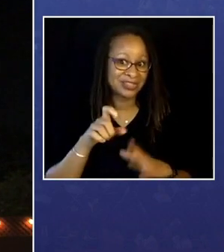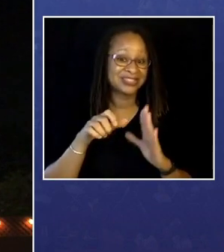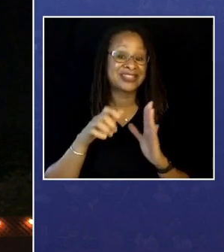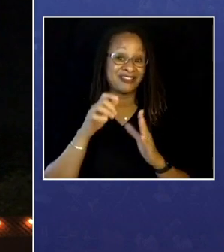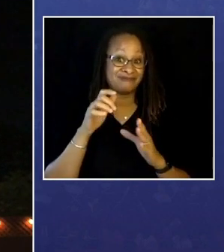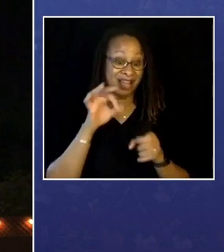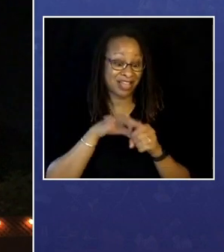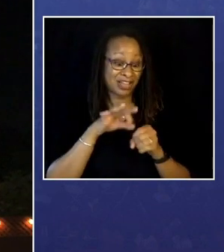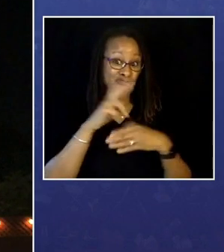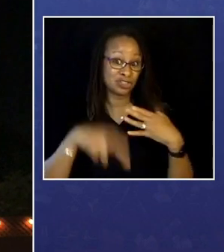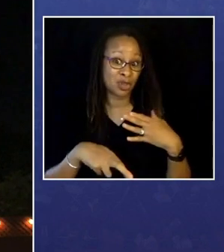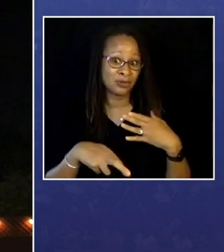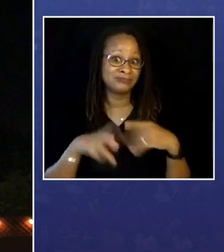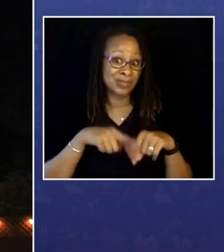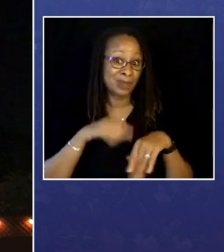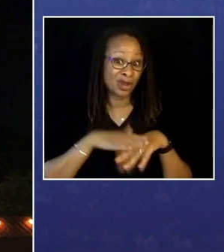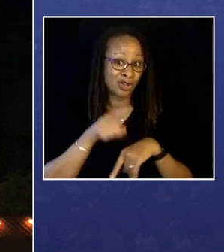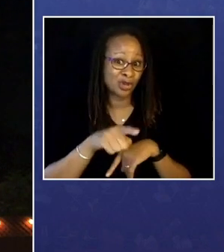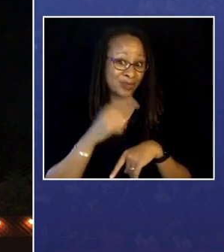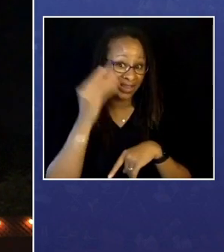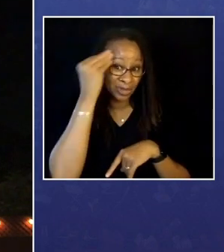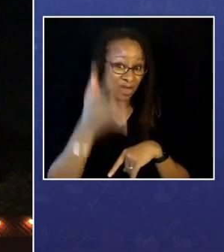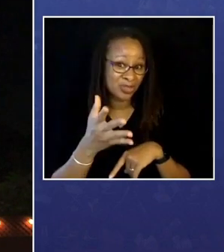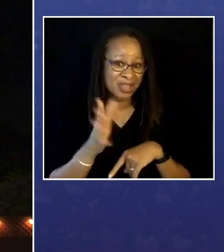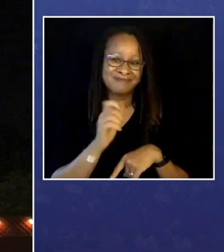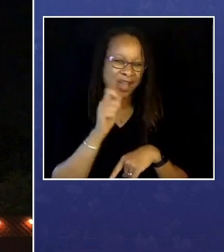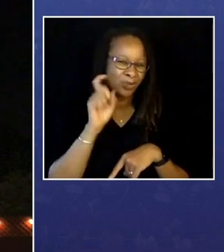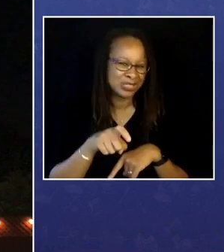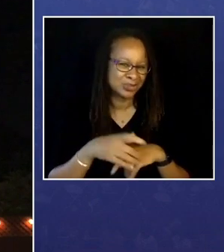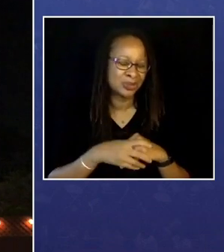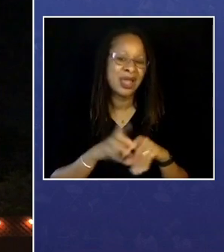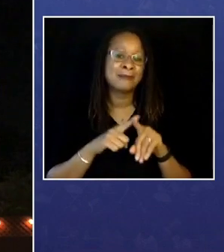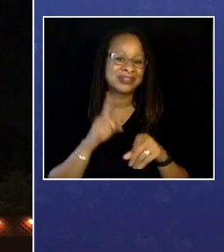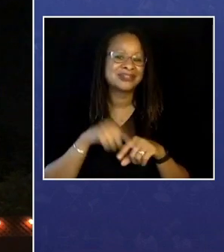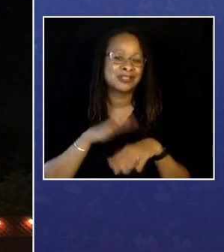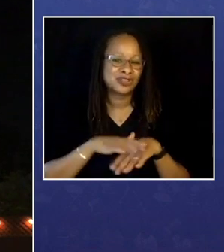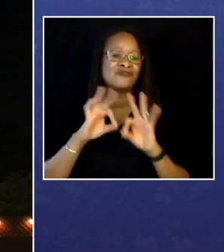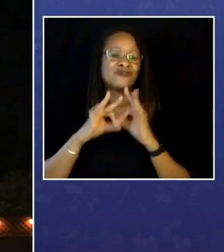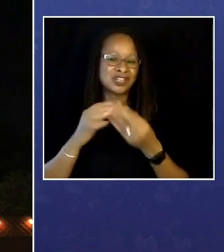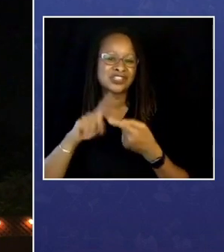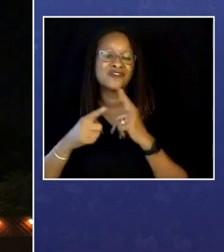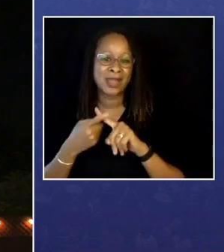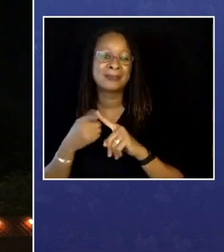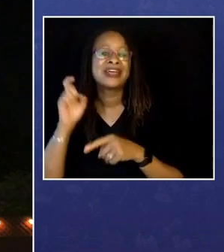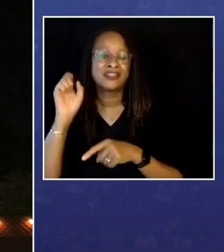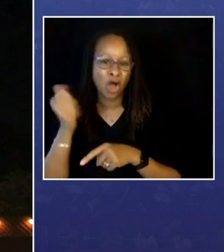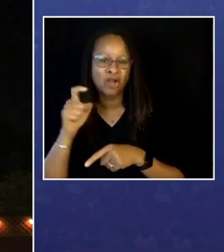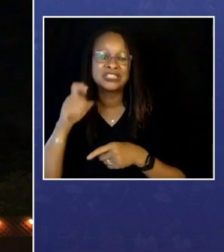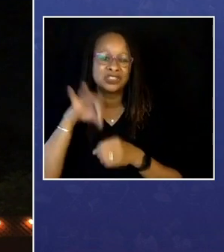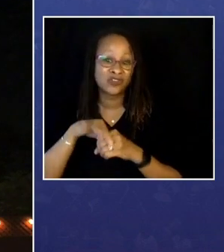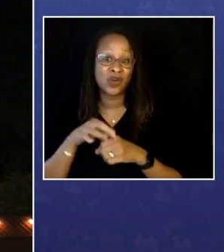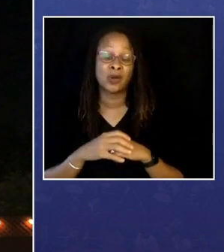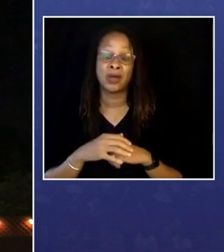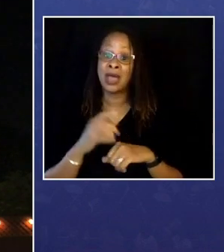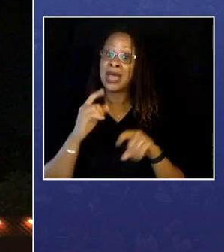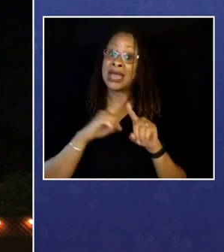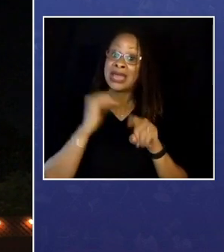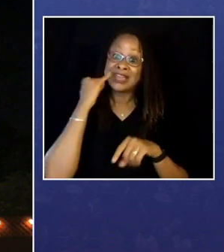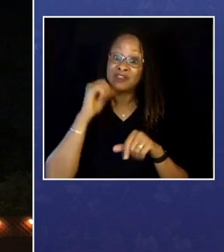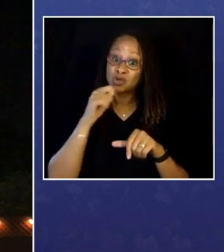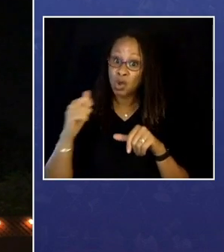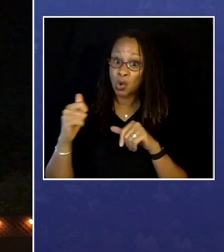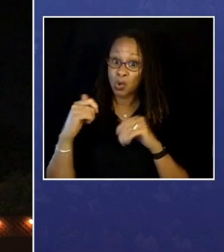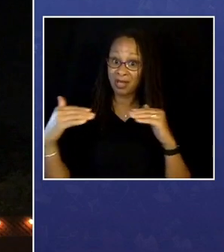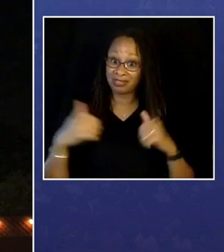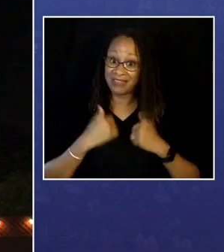presidential election will depend largely on whether you, your friends, and your family vote. But even if you don't live in a battleground state, that doesn't mean